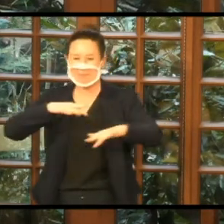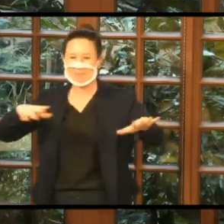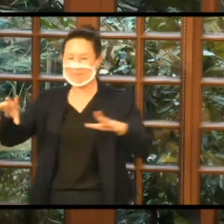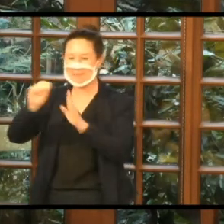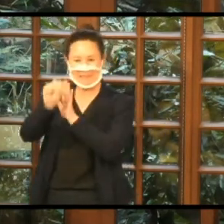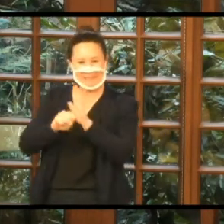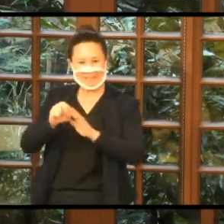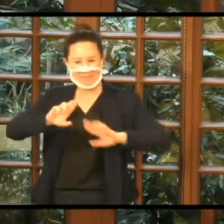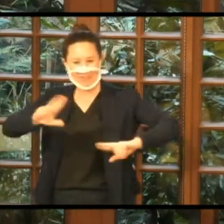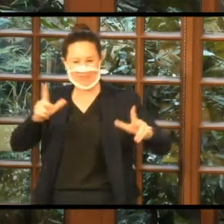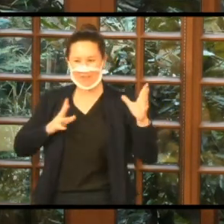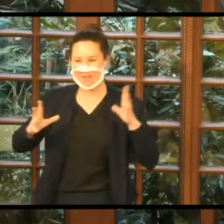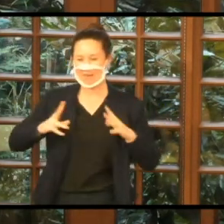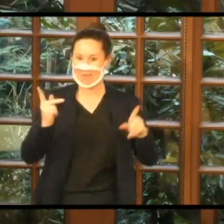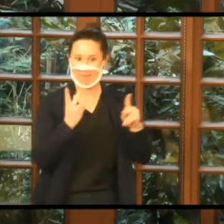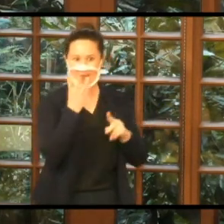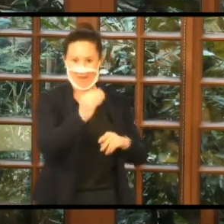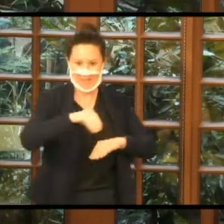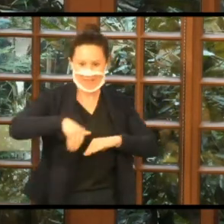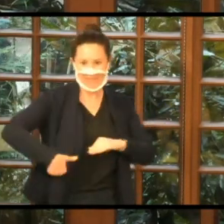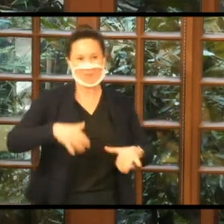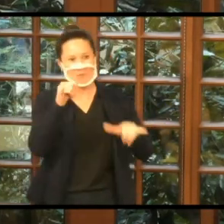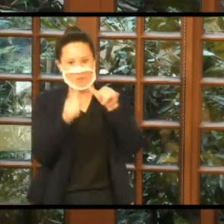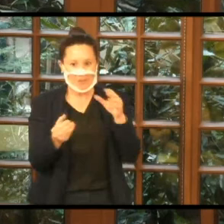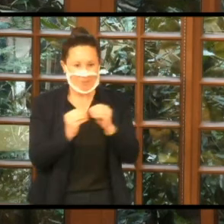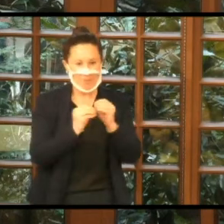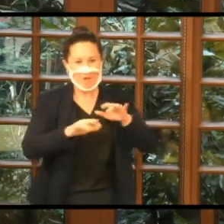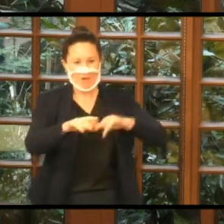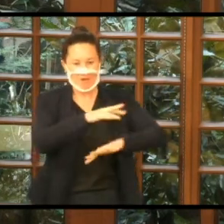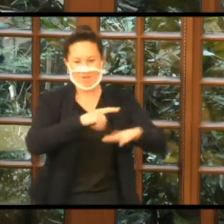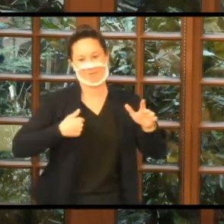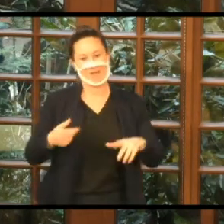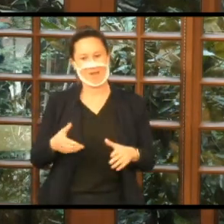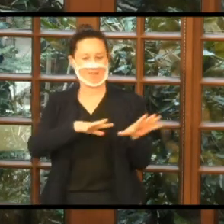People were staying out later and drinking more. I had left the city on a lark.